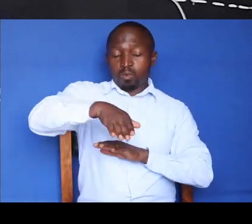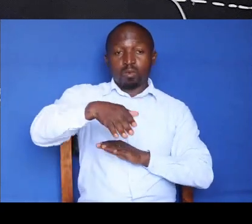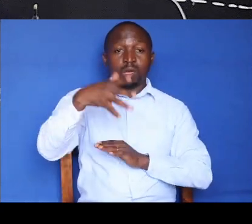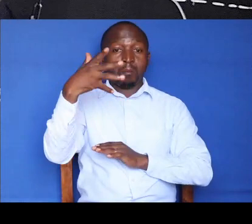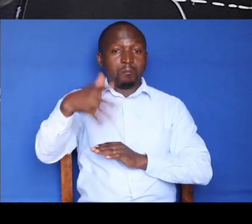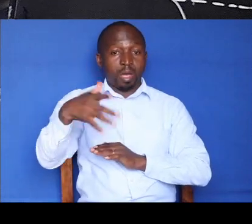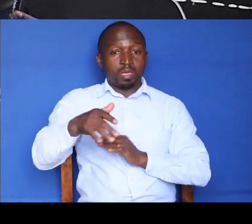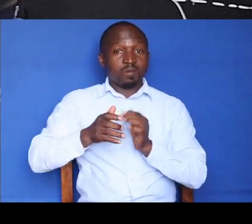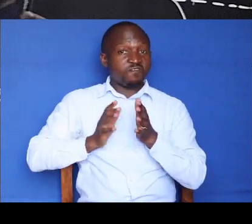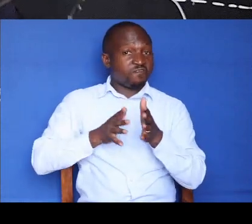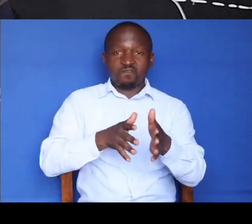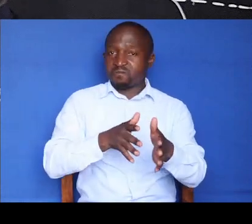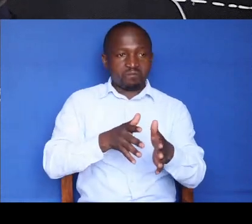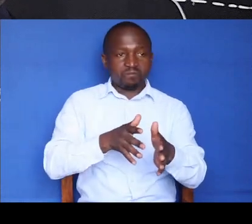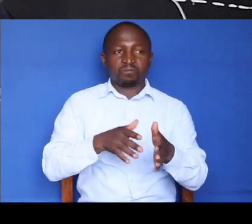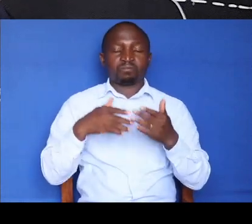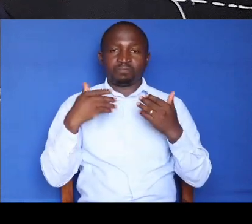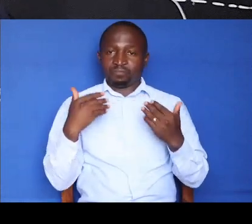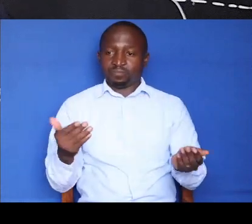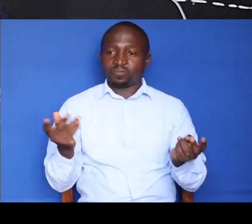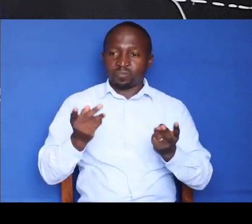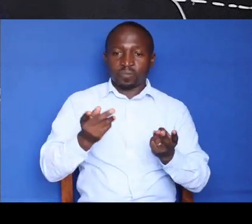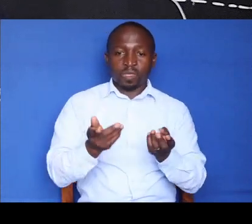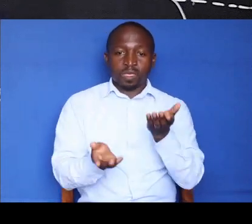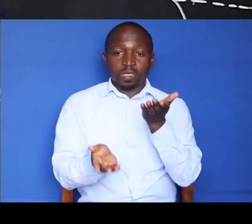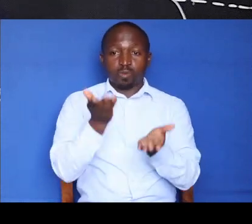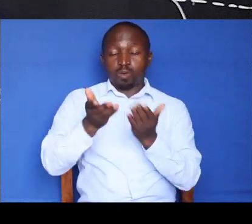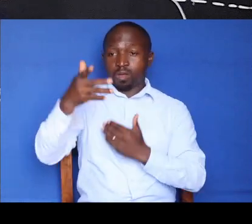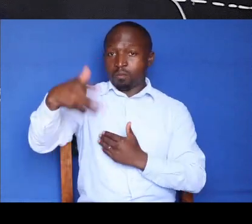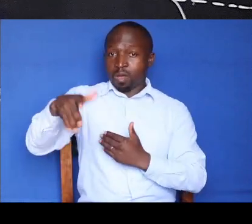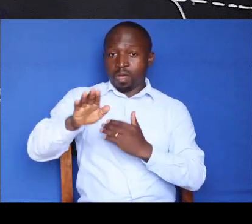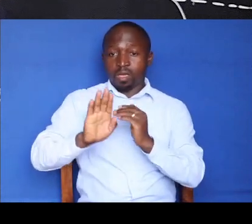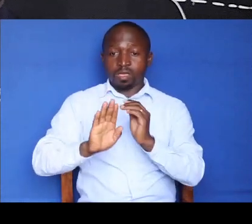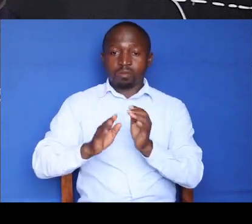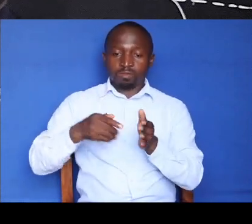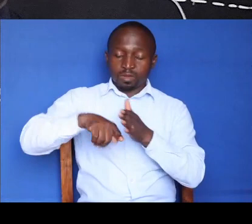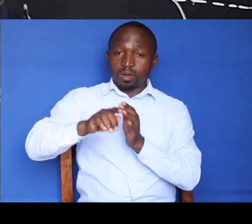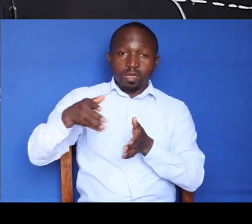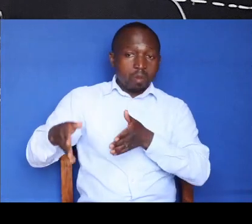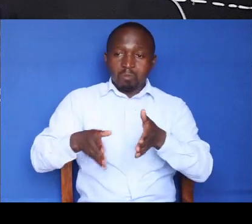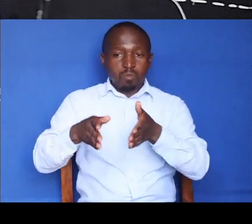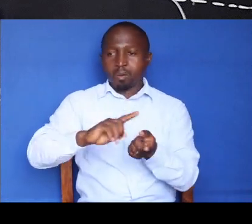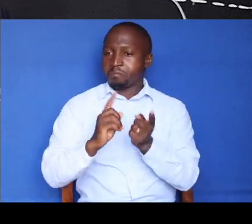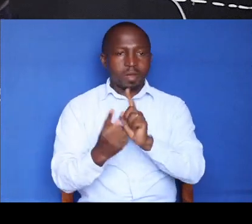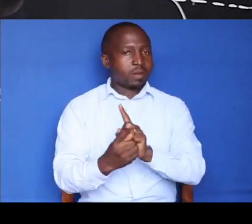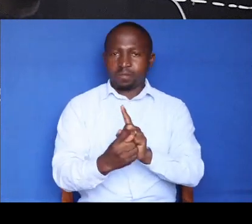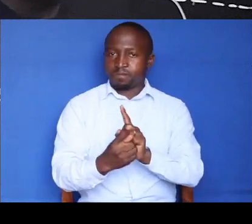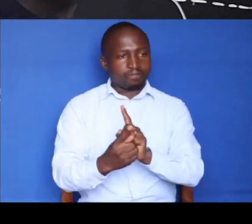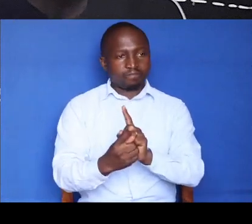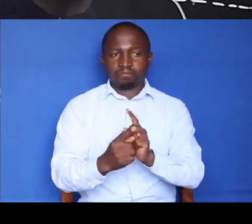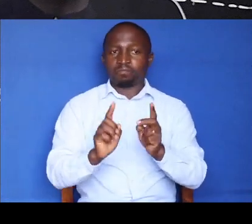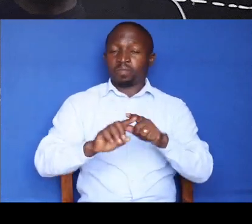Also, the volume of water in the river system does not change. Instead, this influenced